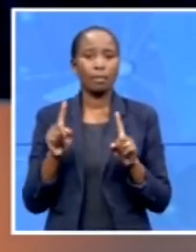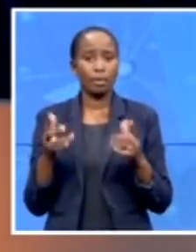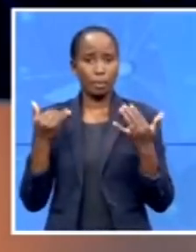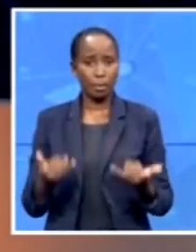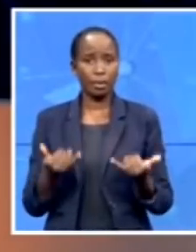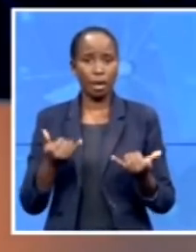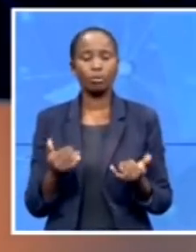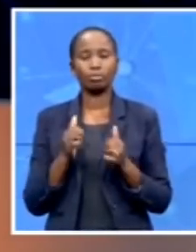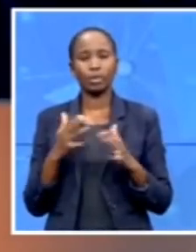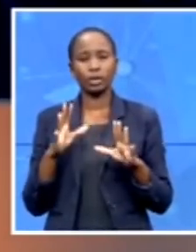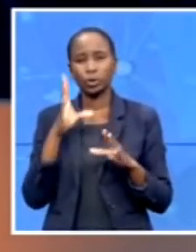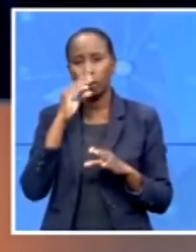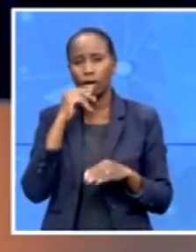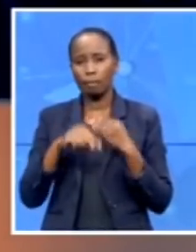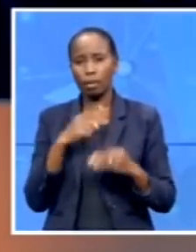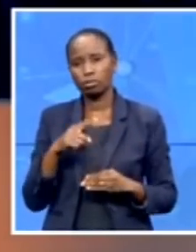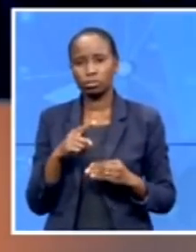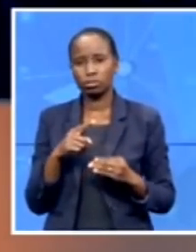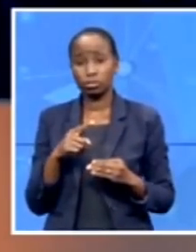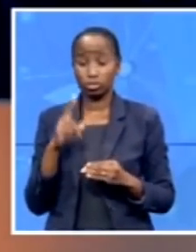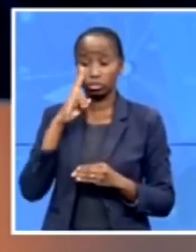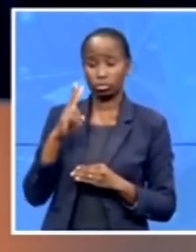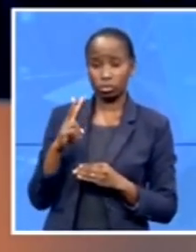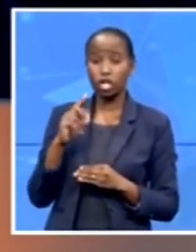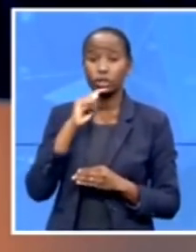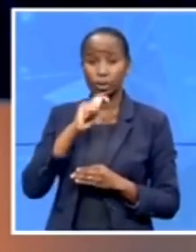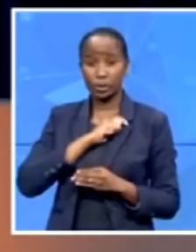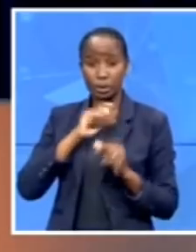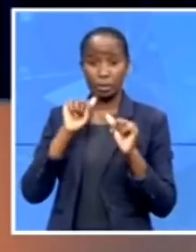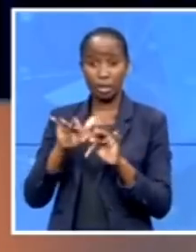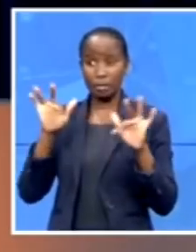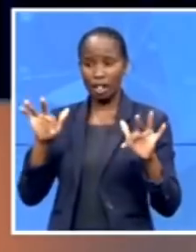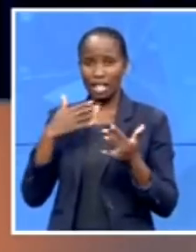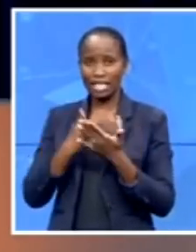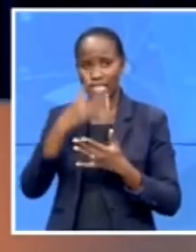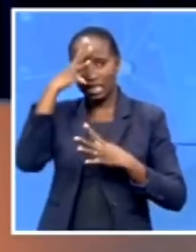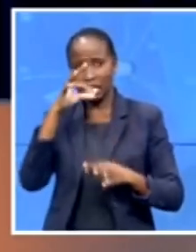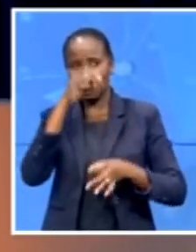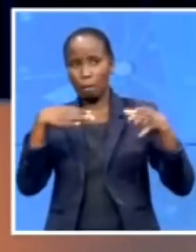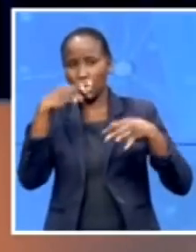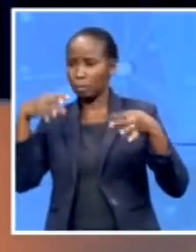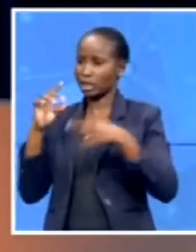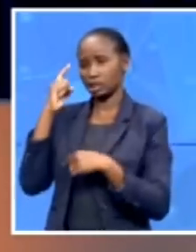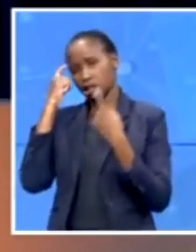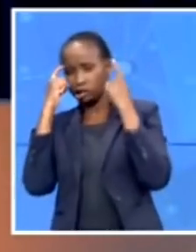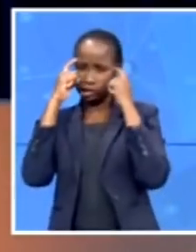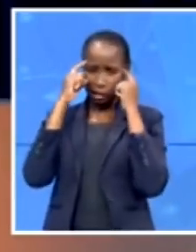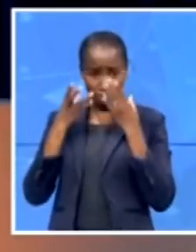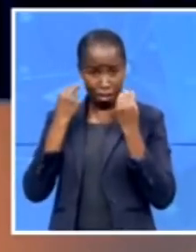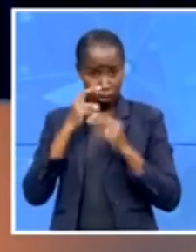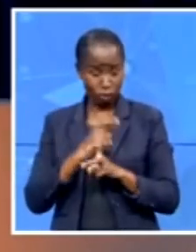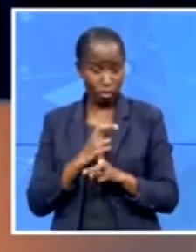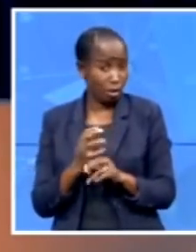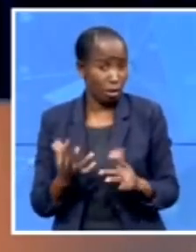it has been for people to decide who to vote for this election. We've spoken, at length with various political analysts about